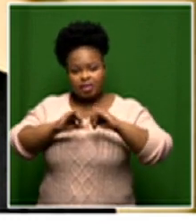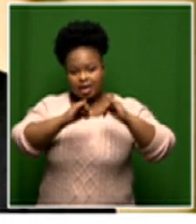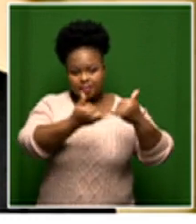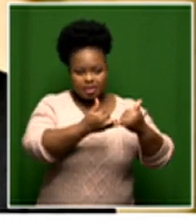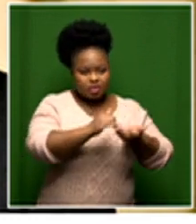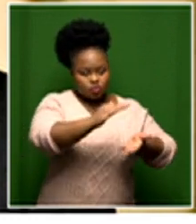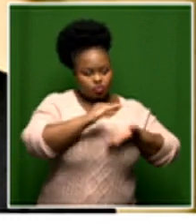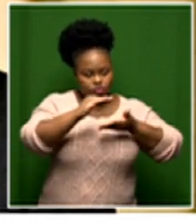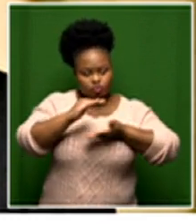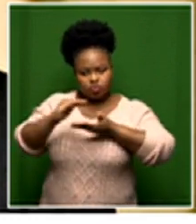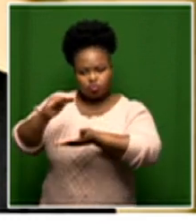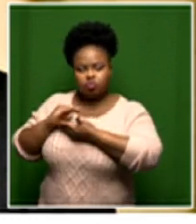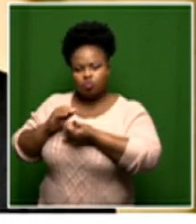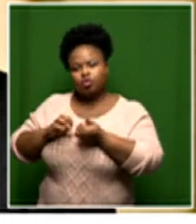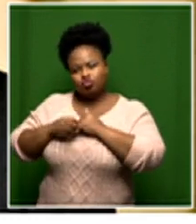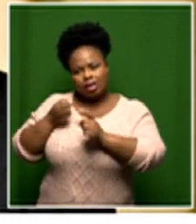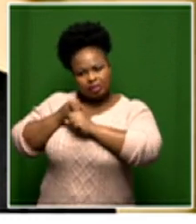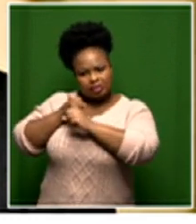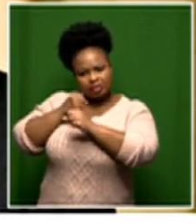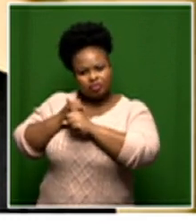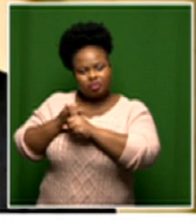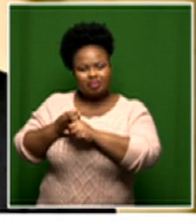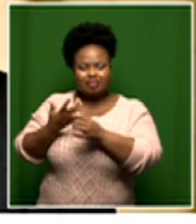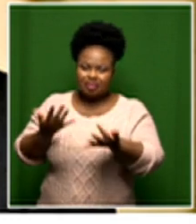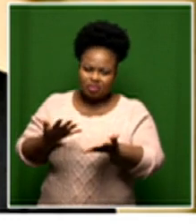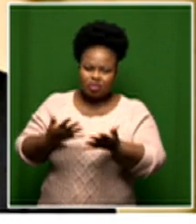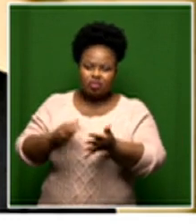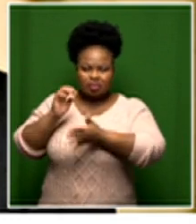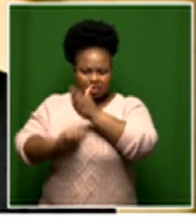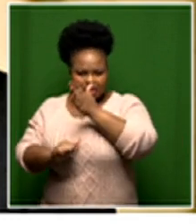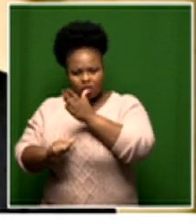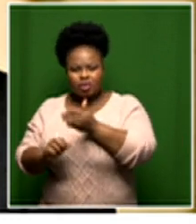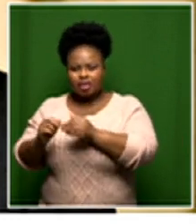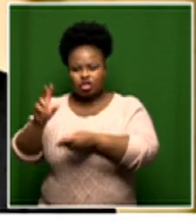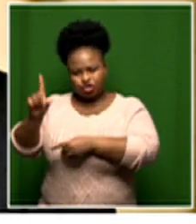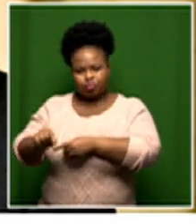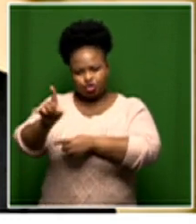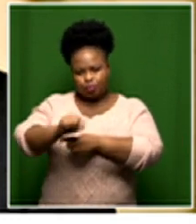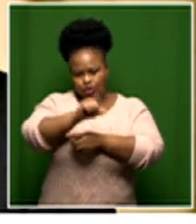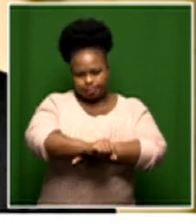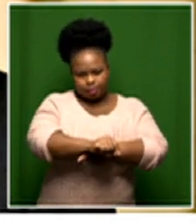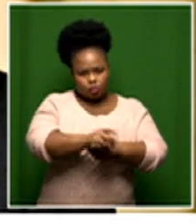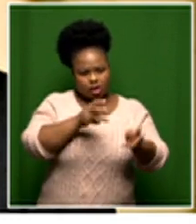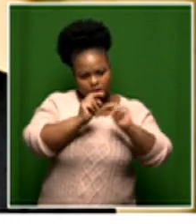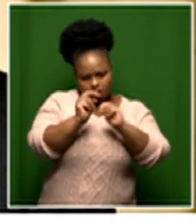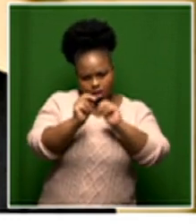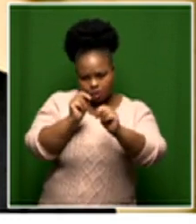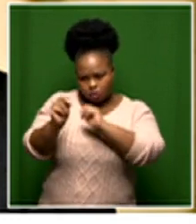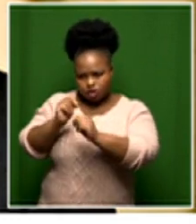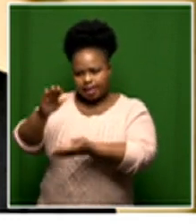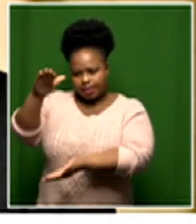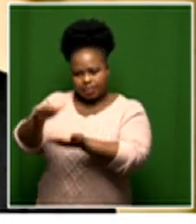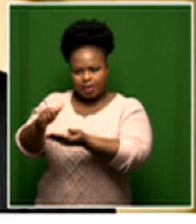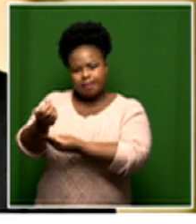be giving us, we're trying to push for a more of a discount. And so only when those figures are finalized, we